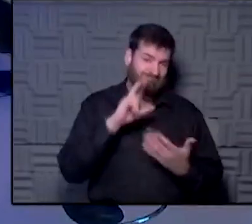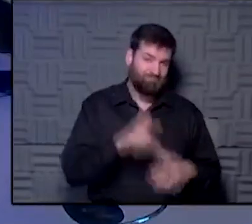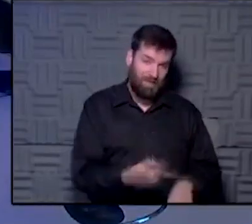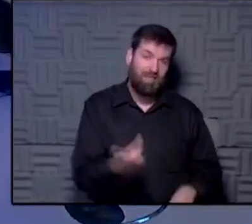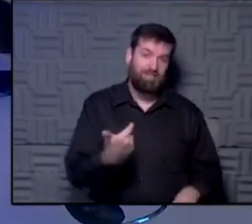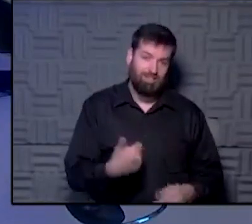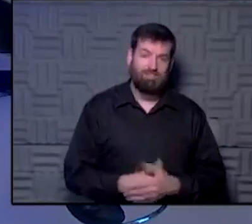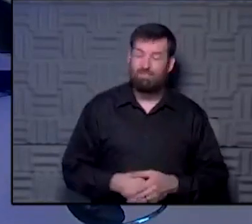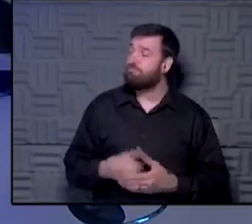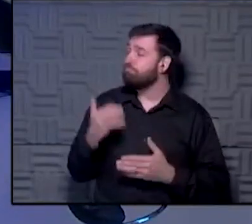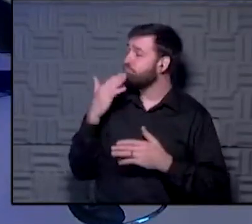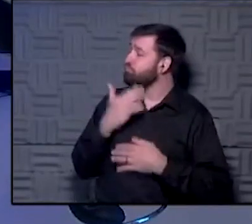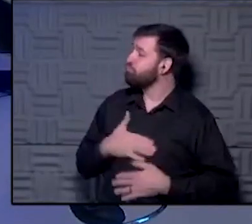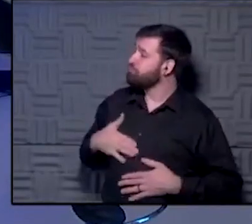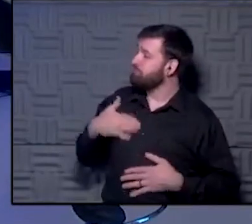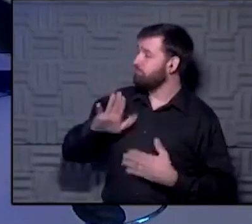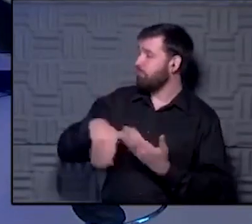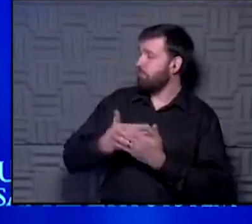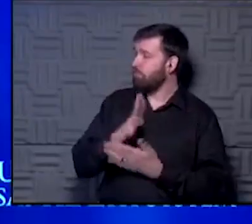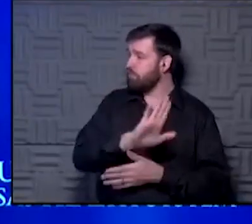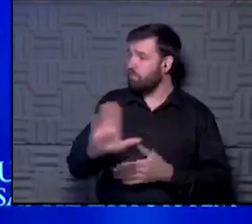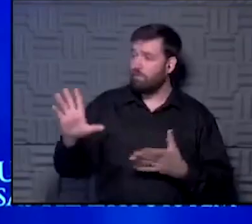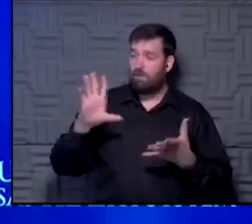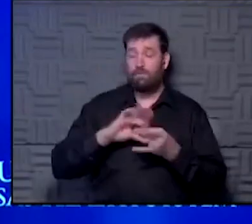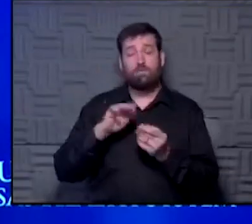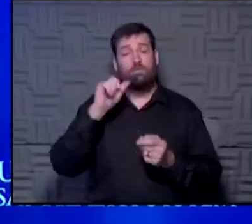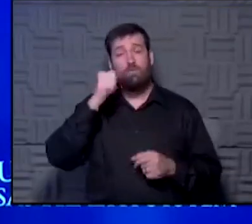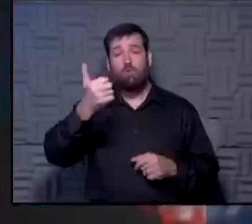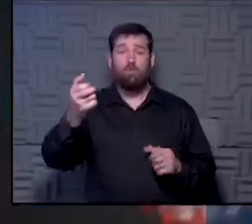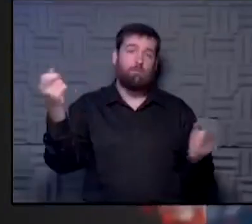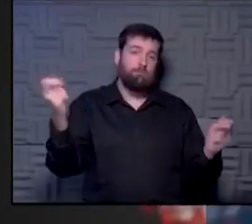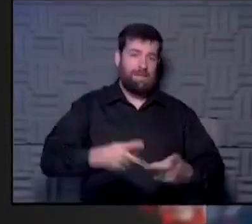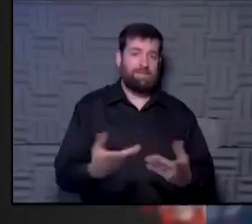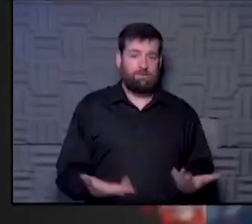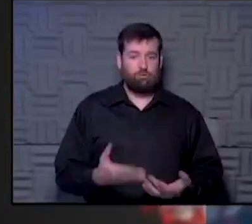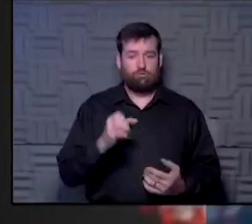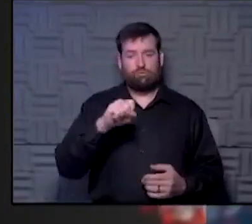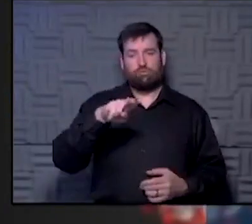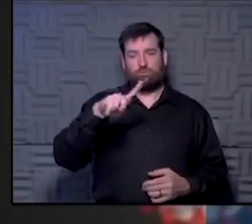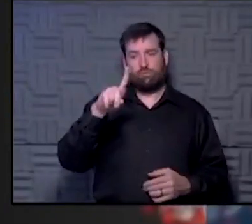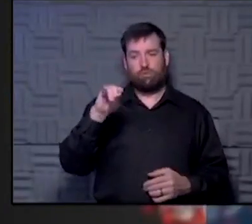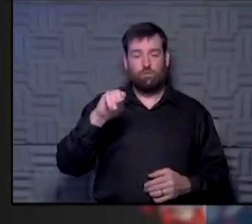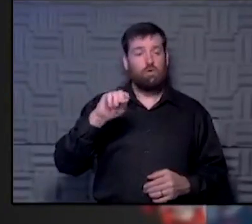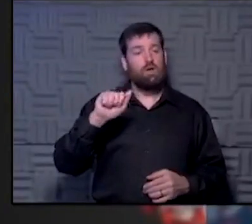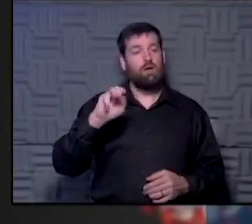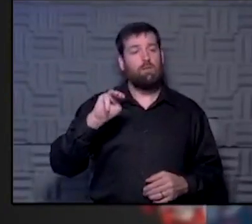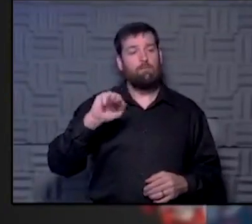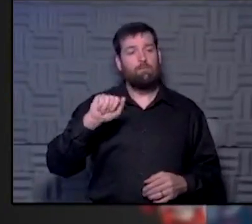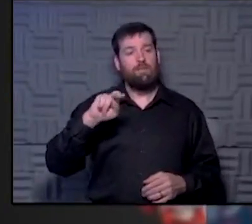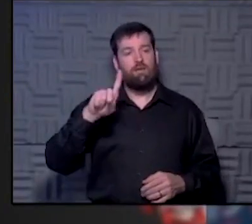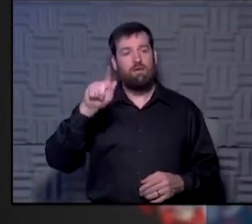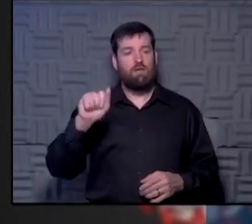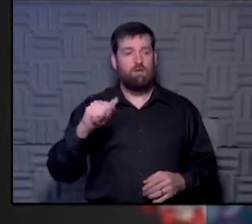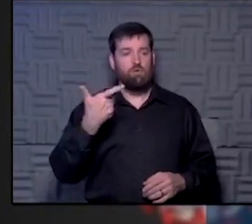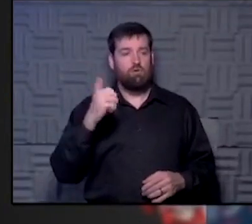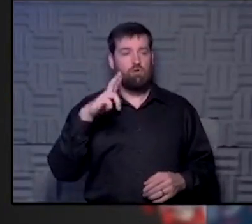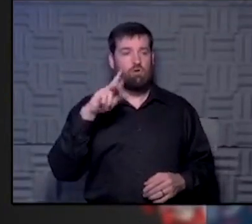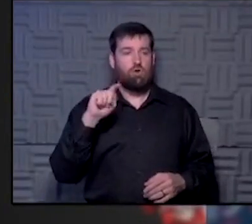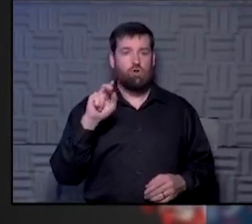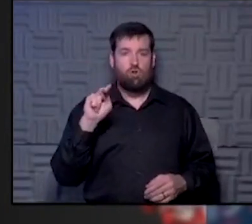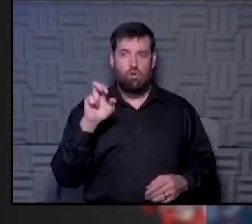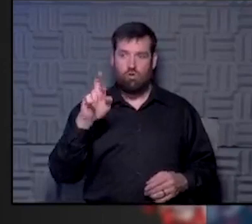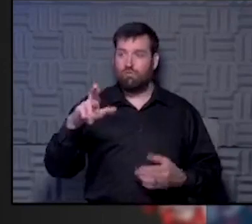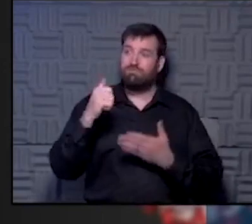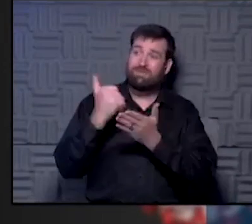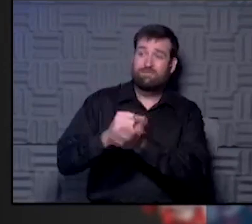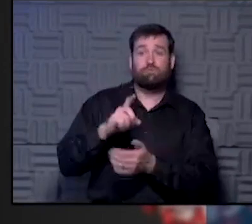right. We appreciate everybody and your comments. Tomorrow, we are back in the studio. Amanda Gartner will be with us to help Dr. Hawkinson